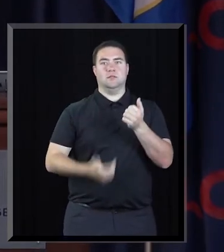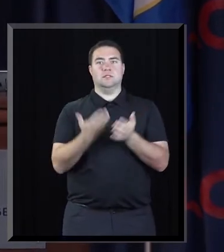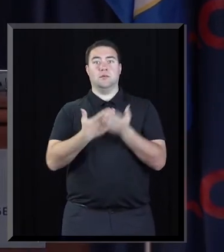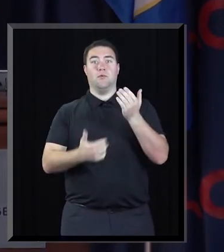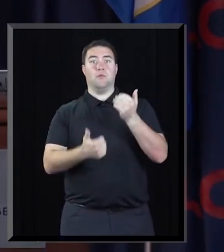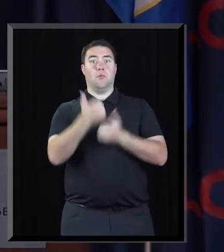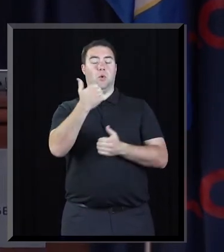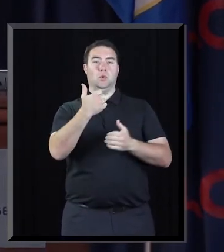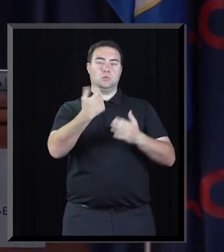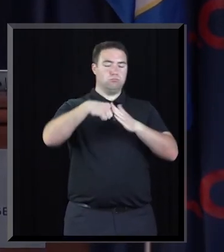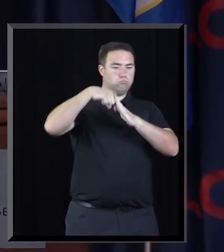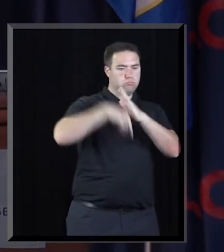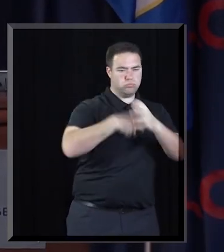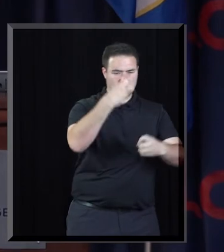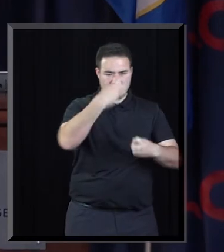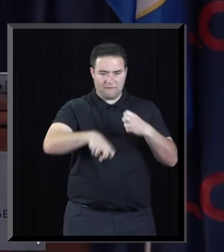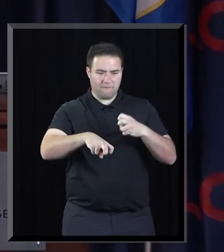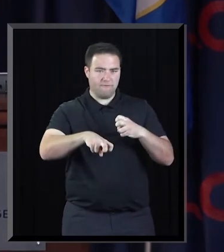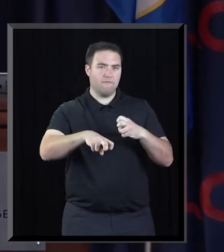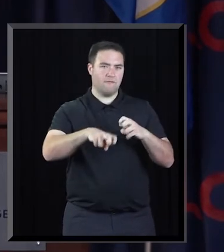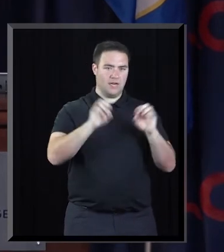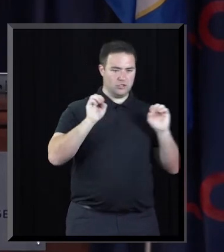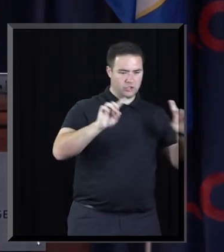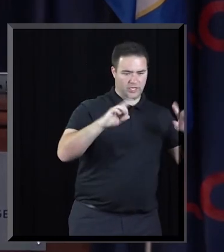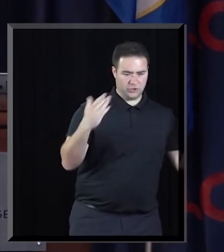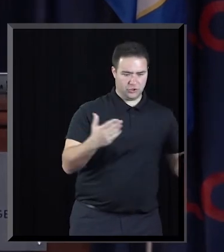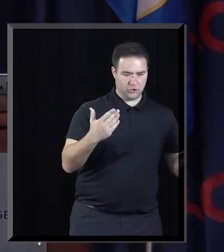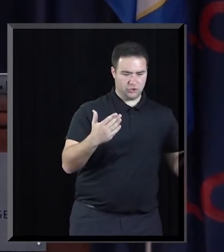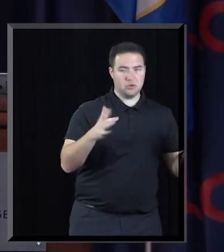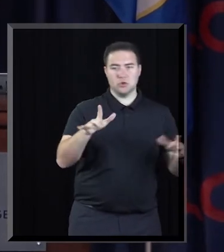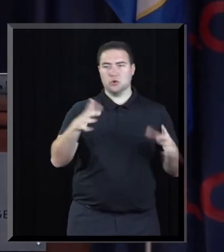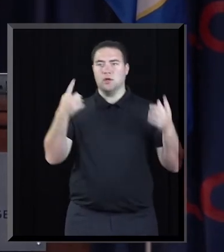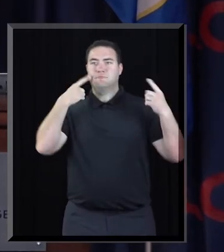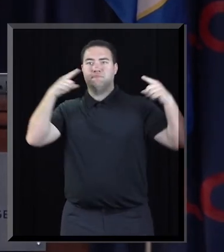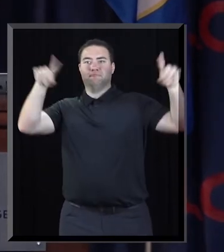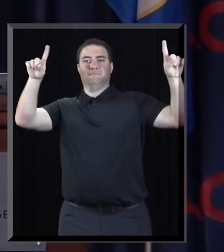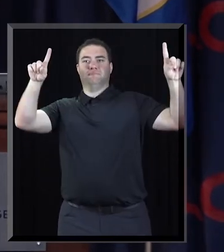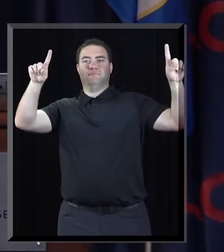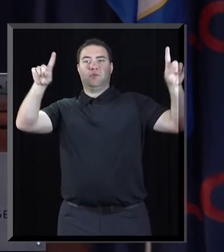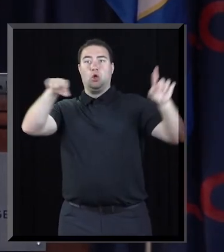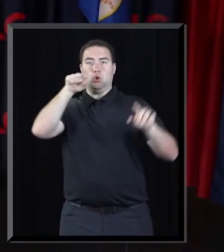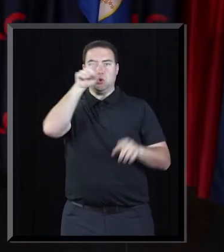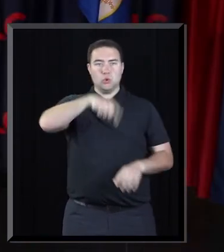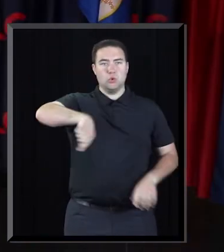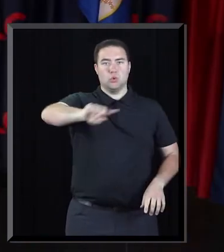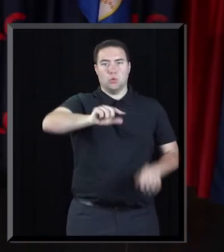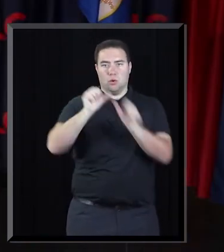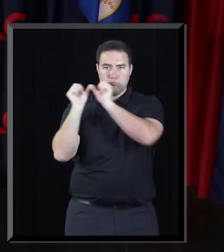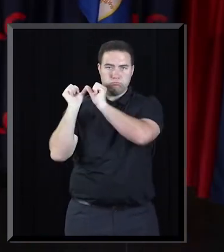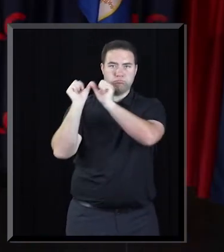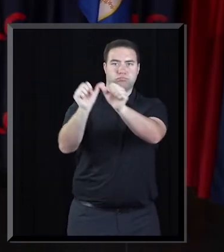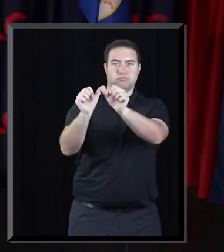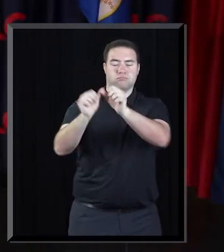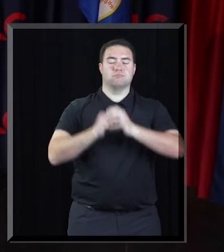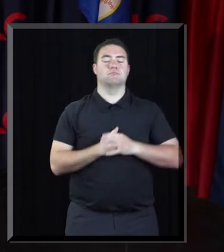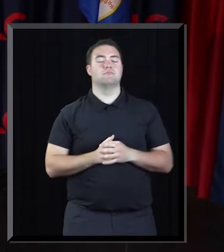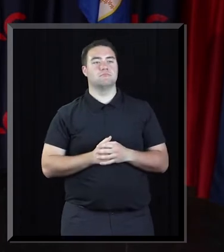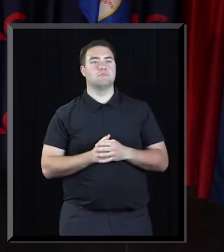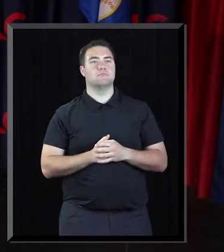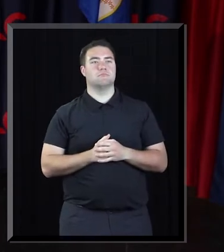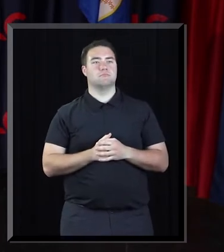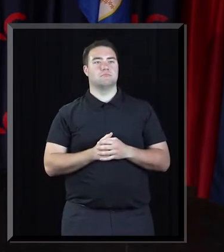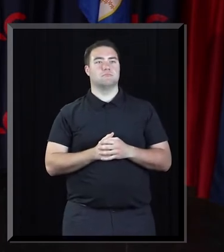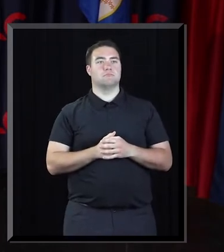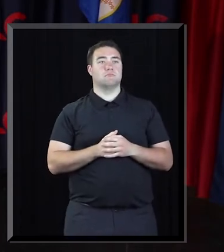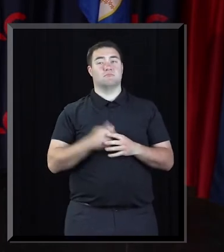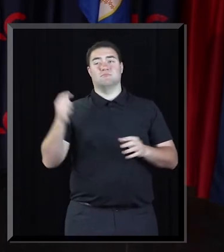available. You completed this challenging program. You persevered. We've always known how important